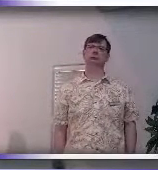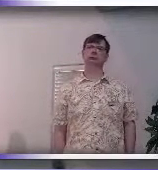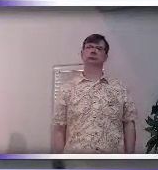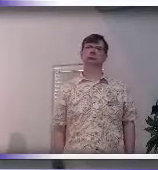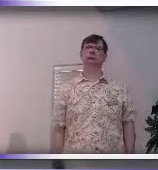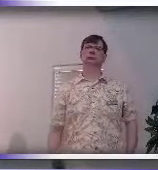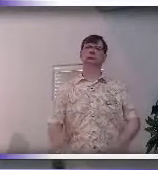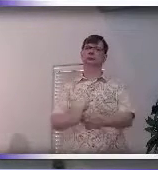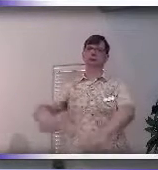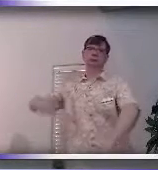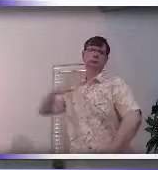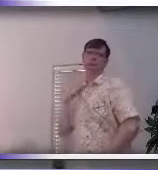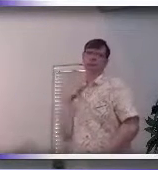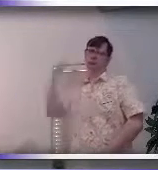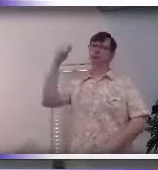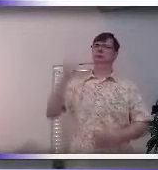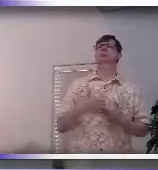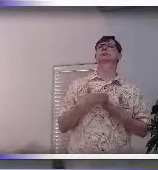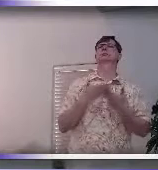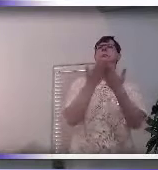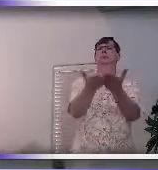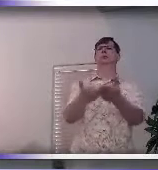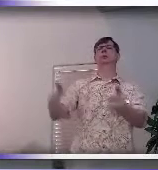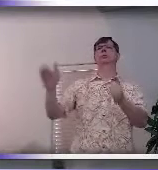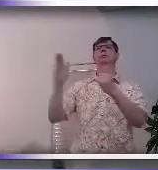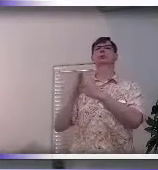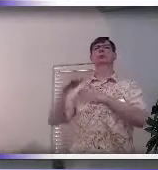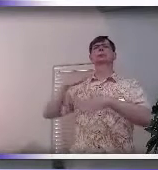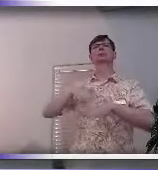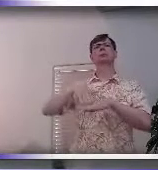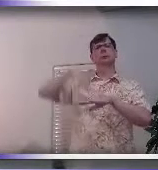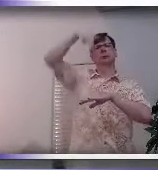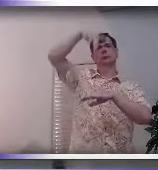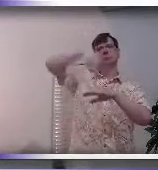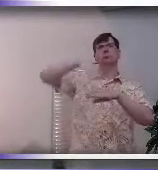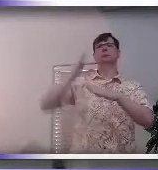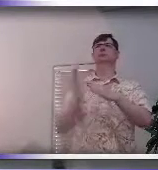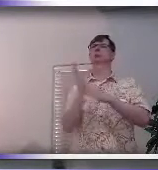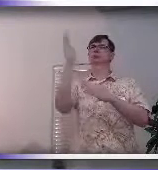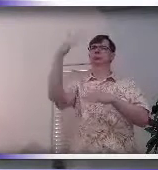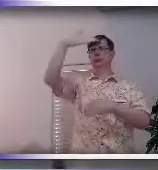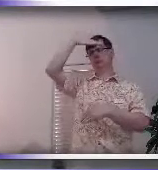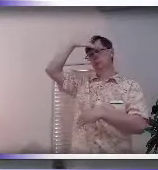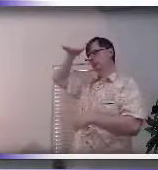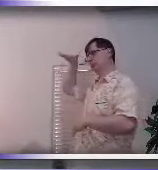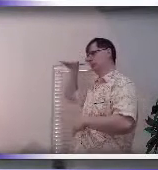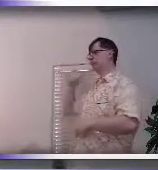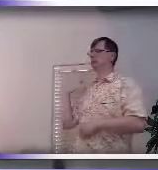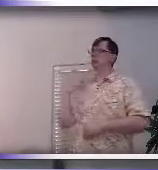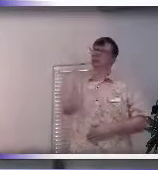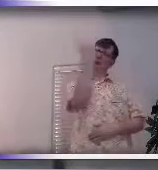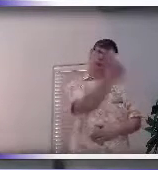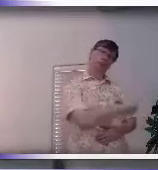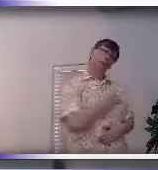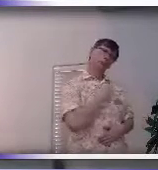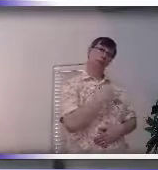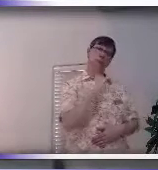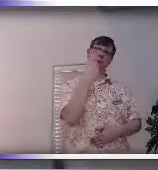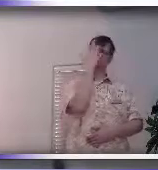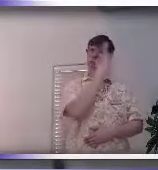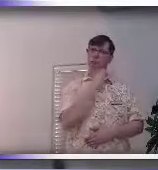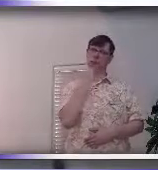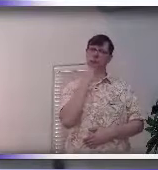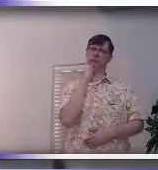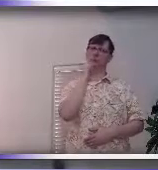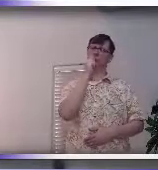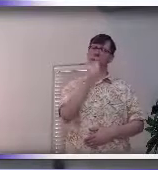It is the power that allows us to stand up and see ourselves clearly as